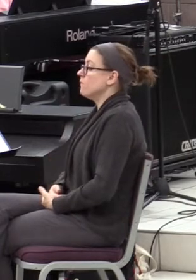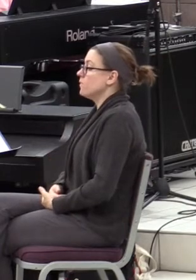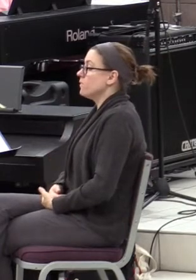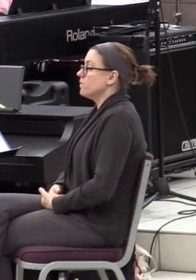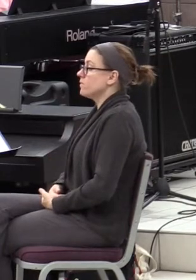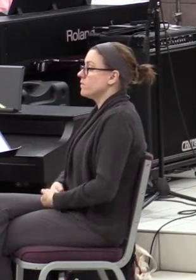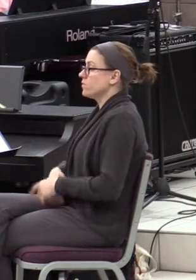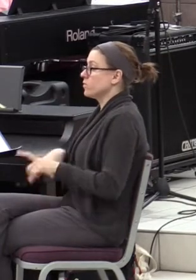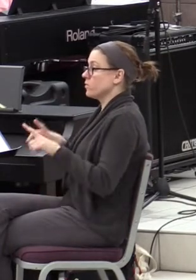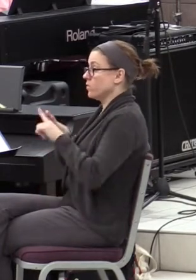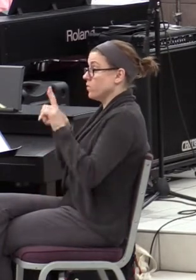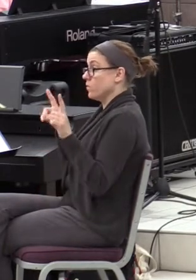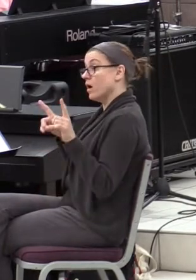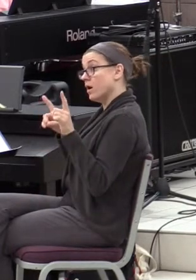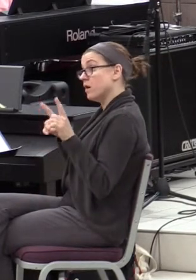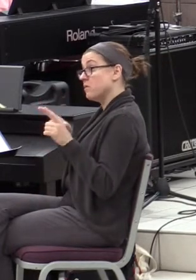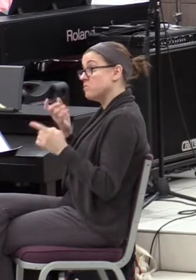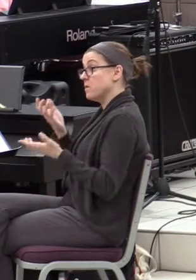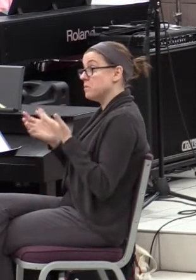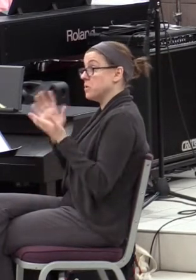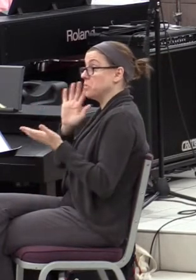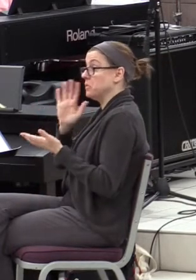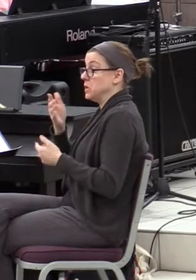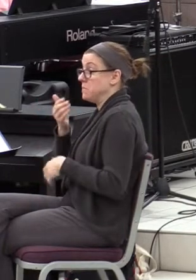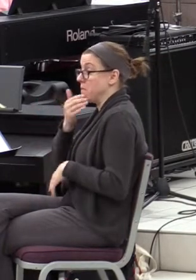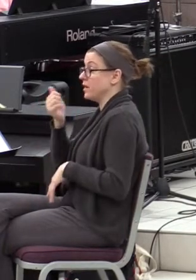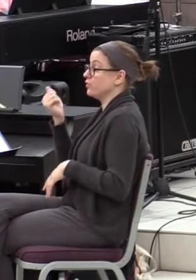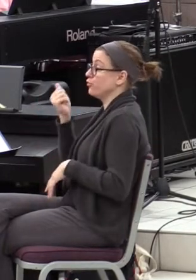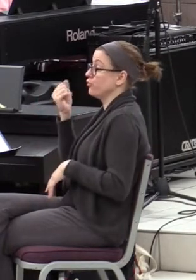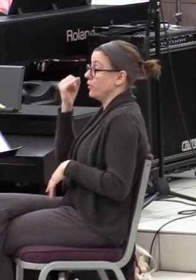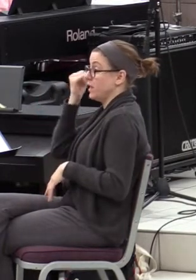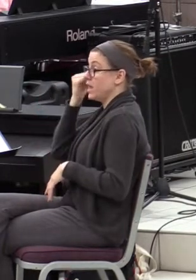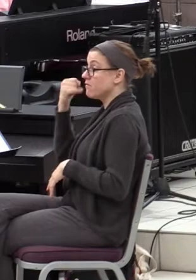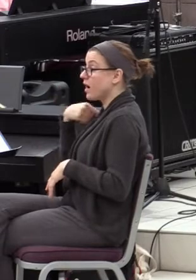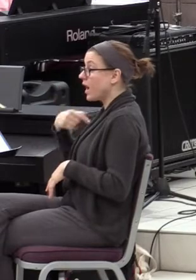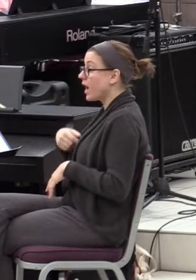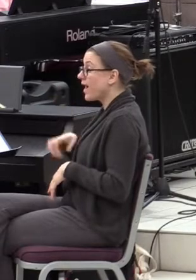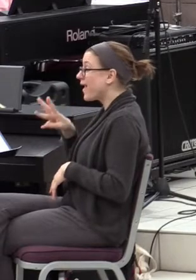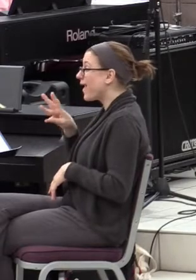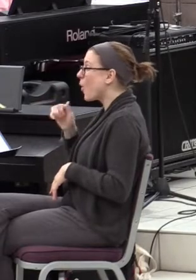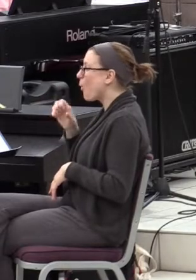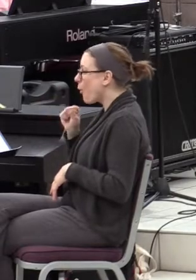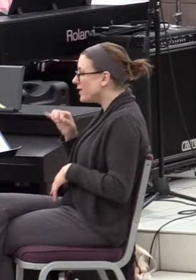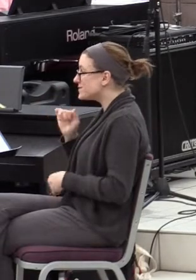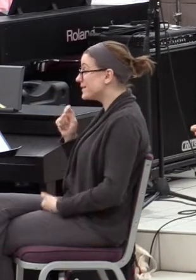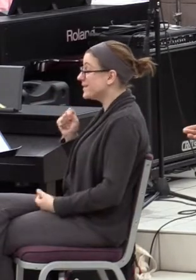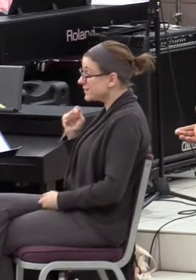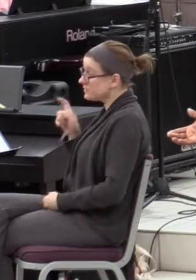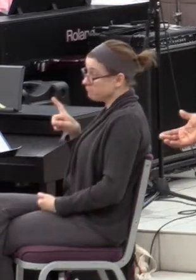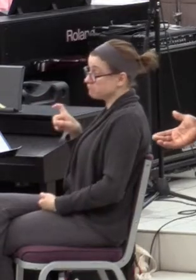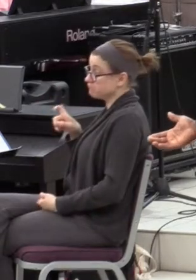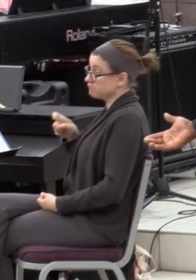But wouldn't it really be even better if I was it?